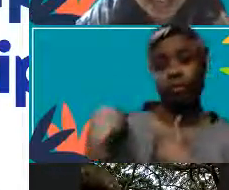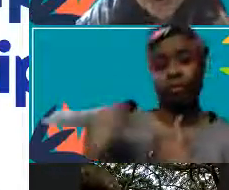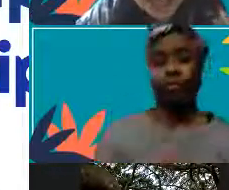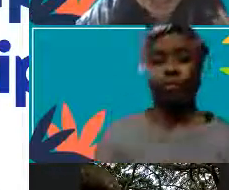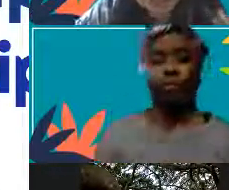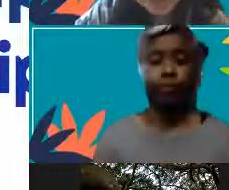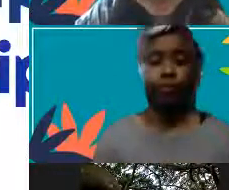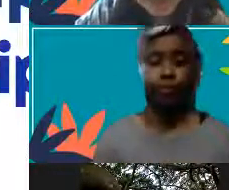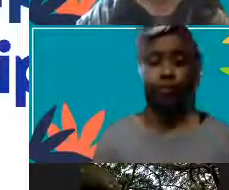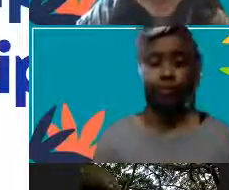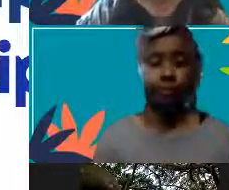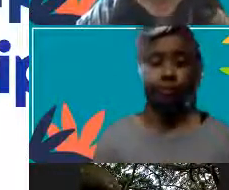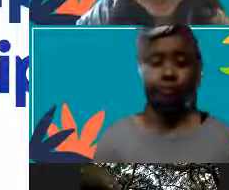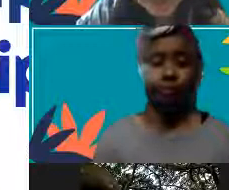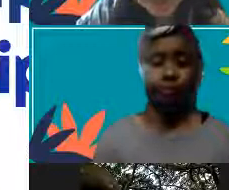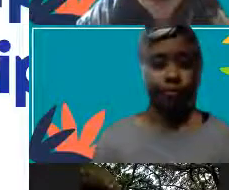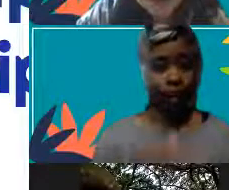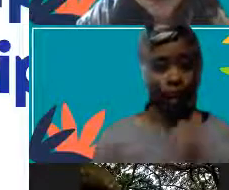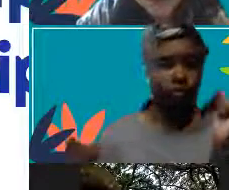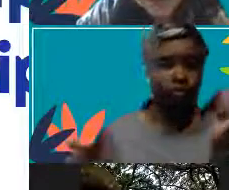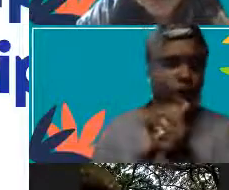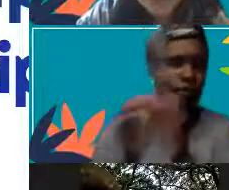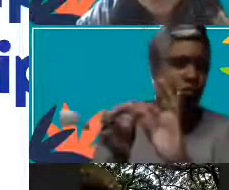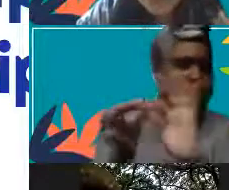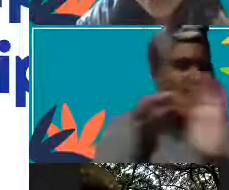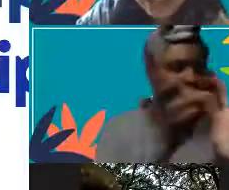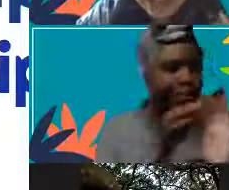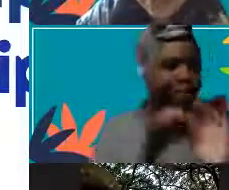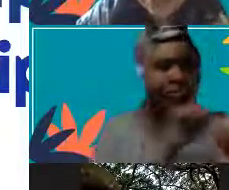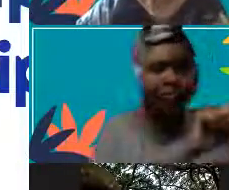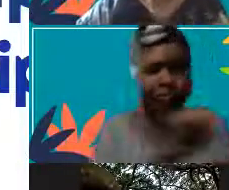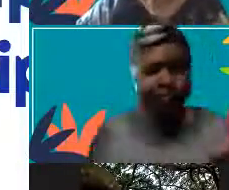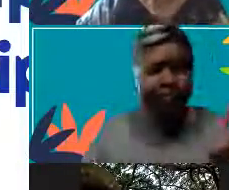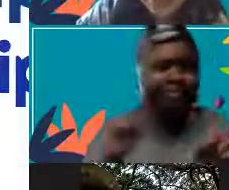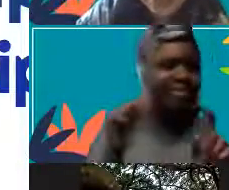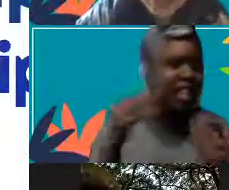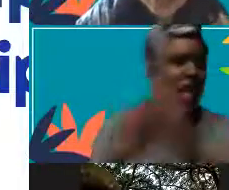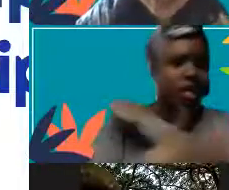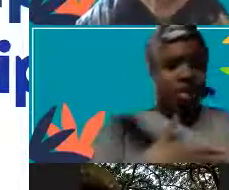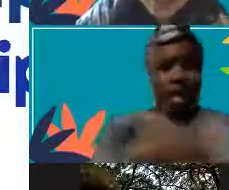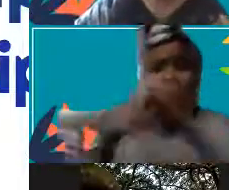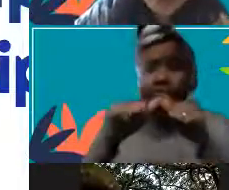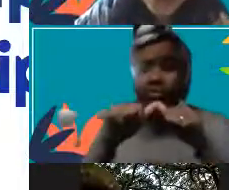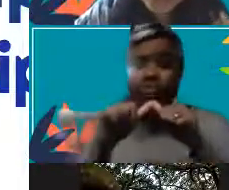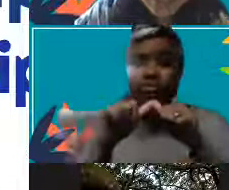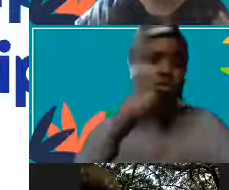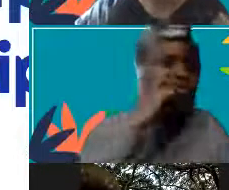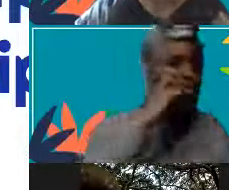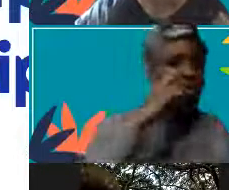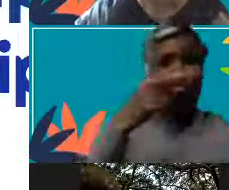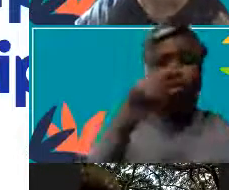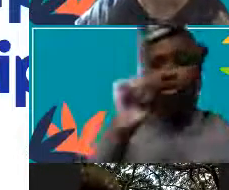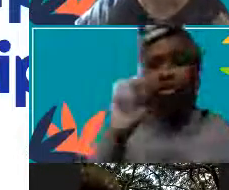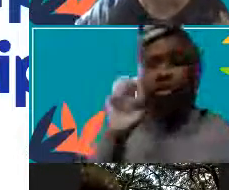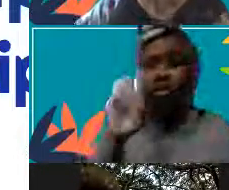a chance to transform relationships with other countries to cooperating to sustain racial and gender justice and really to sustain